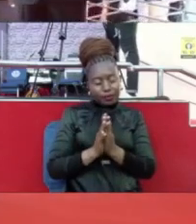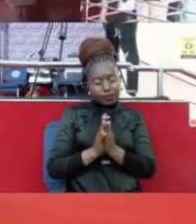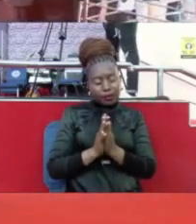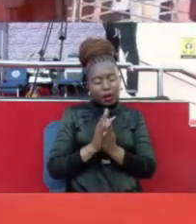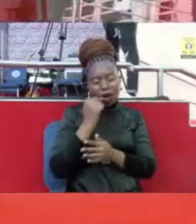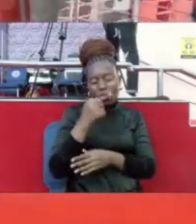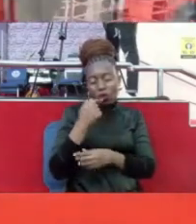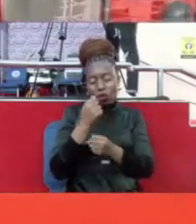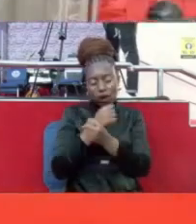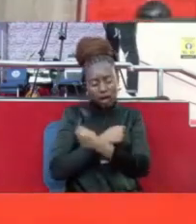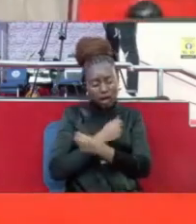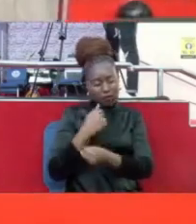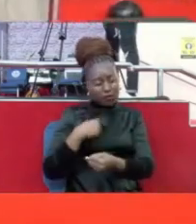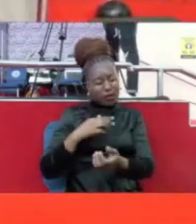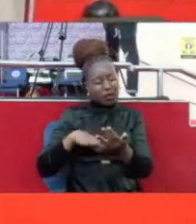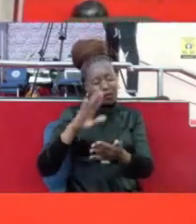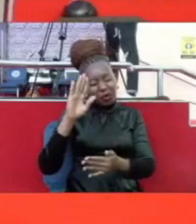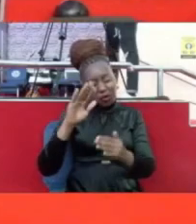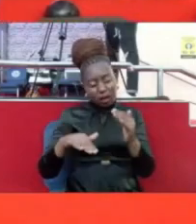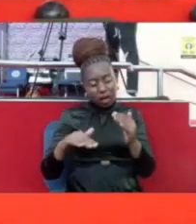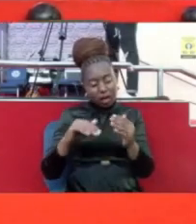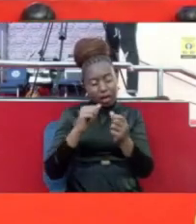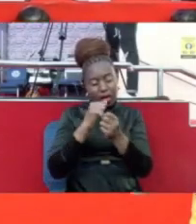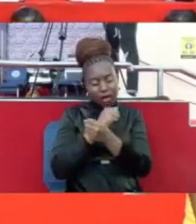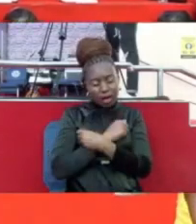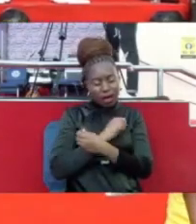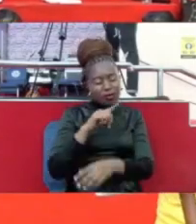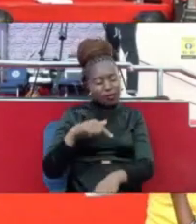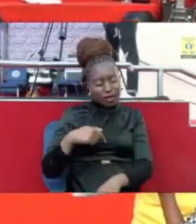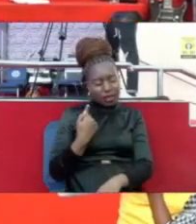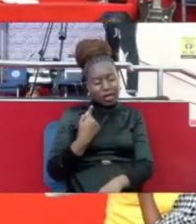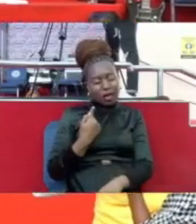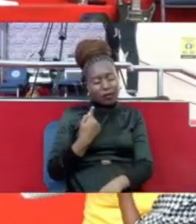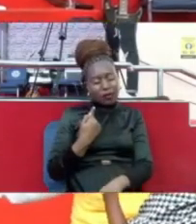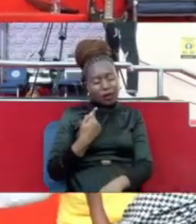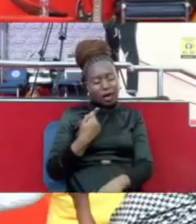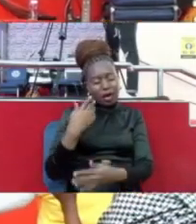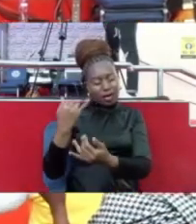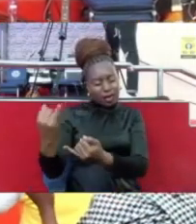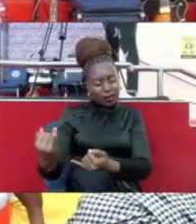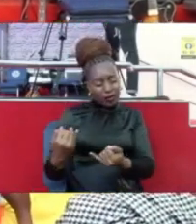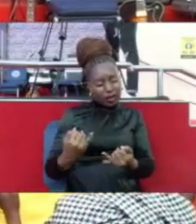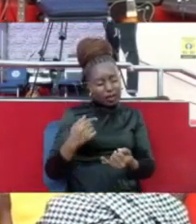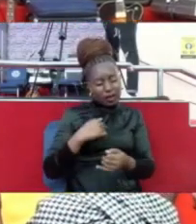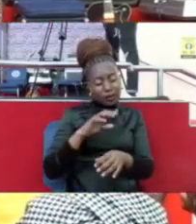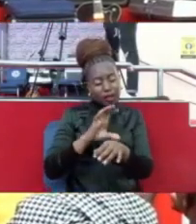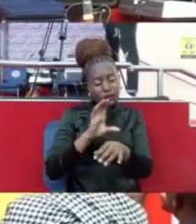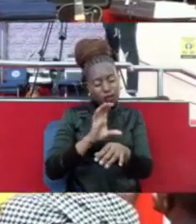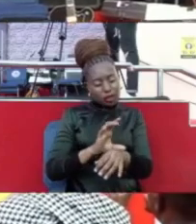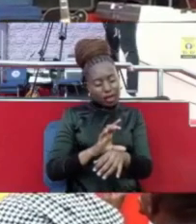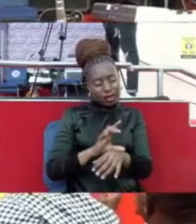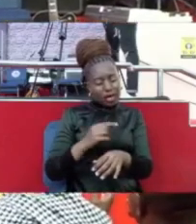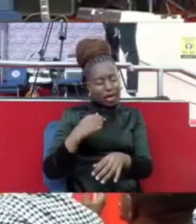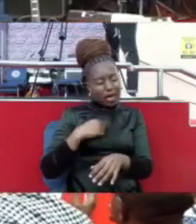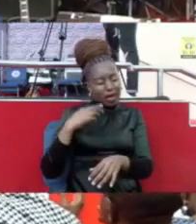Ambaye alinipenda kuliko jinsi ambavyo nilijipenda. And they invited me to church. Na wakanialika kanisani. And I heard a message that I had